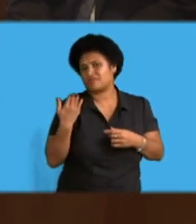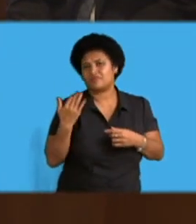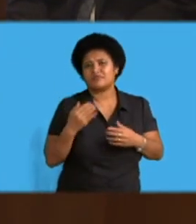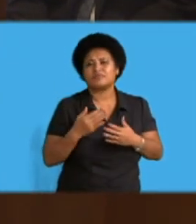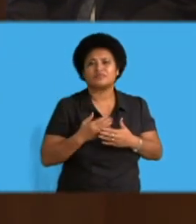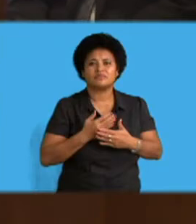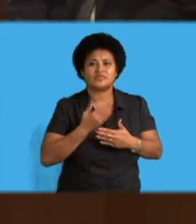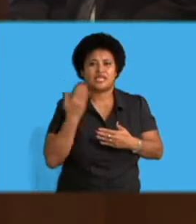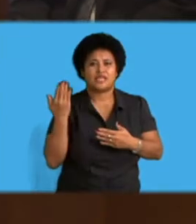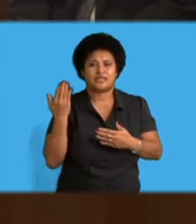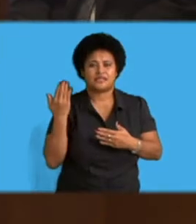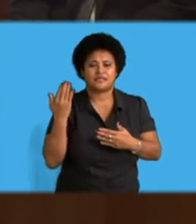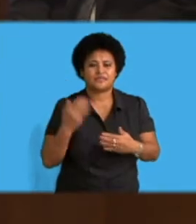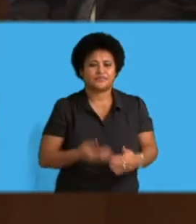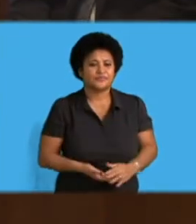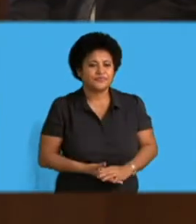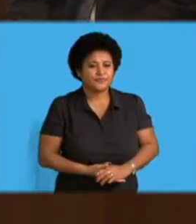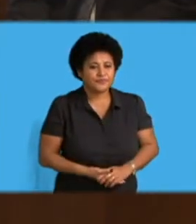Bonn.